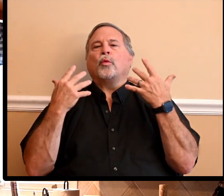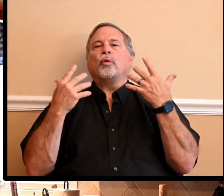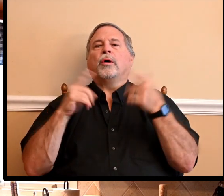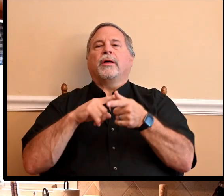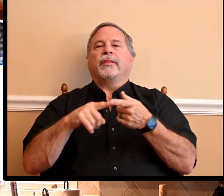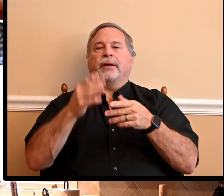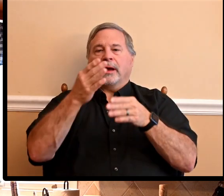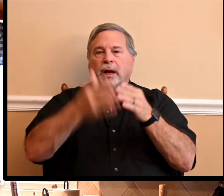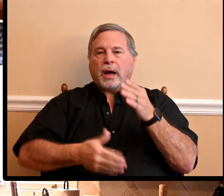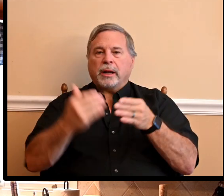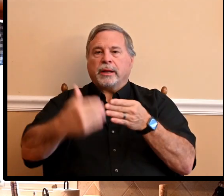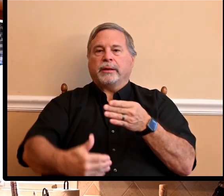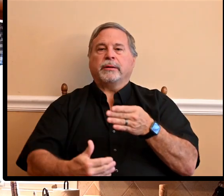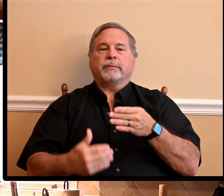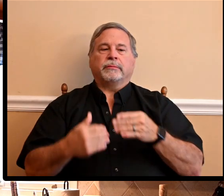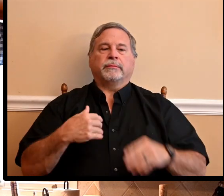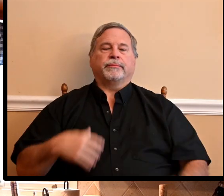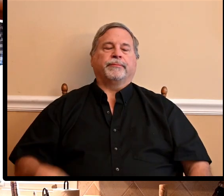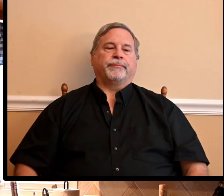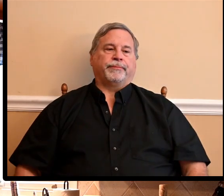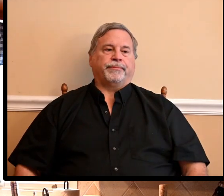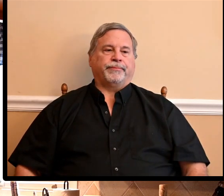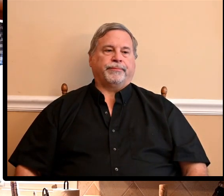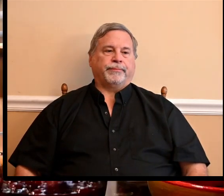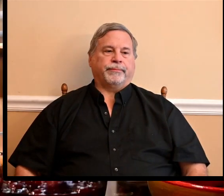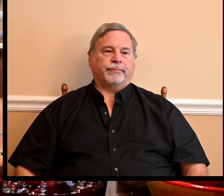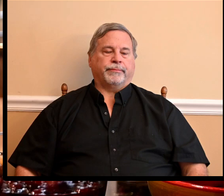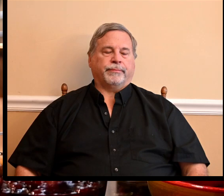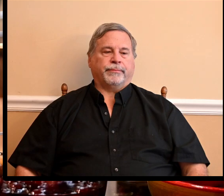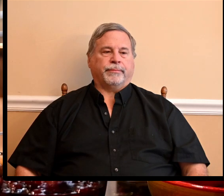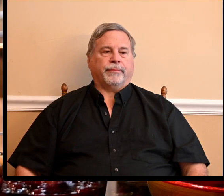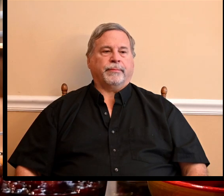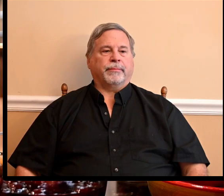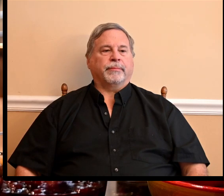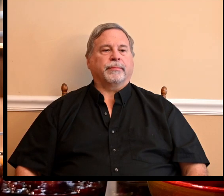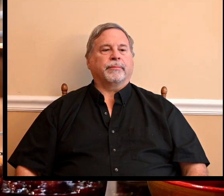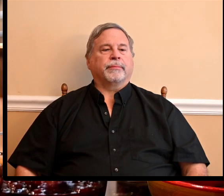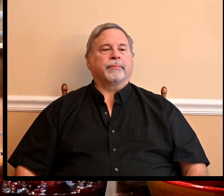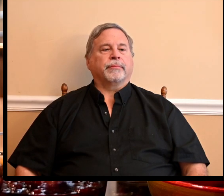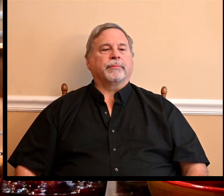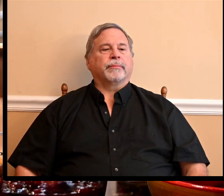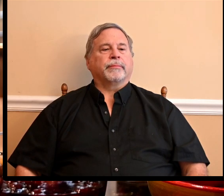it cool off, and then we'll cut it and let you see what it looks like.